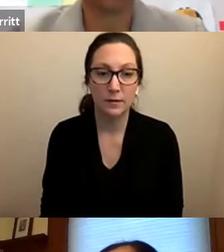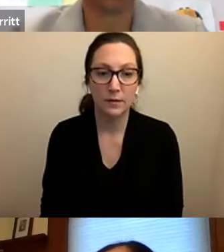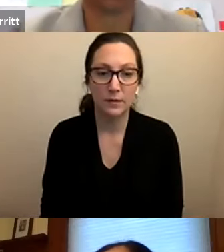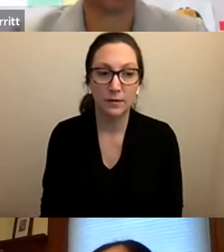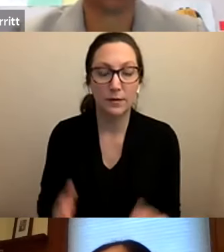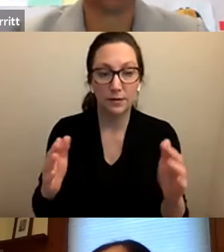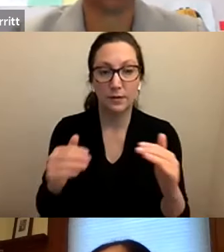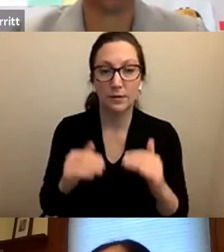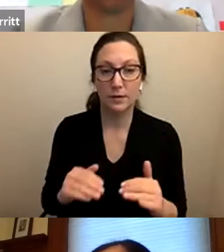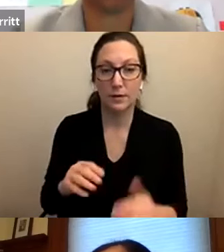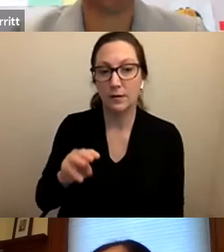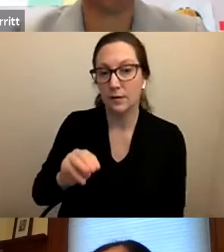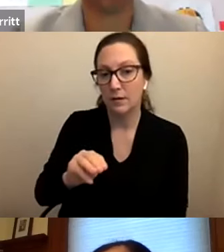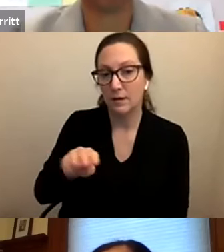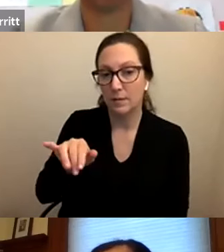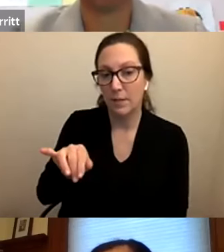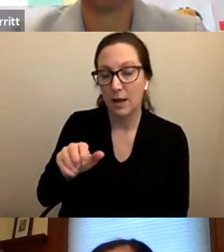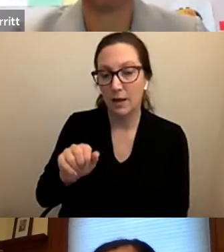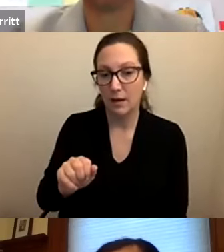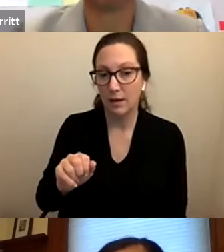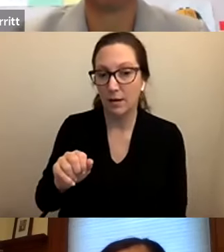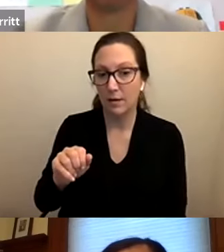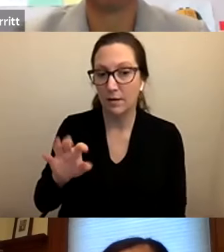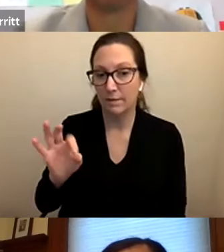Next speaker is Maya Brodyfield.